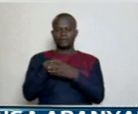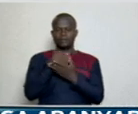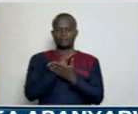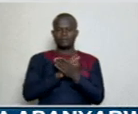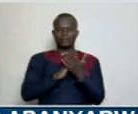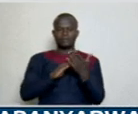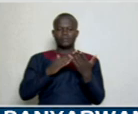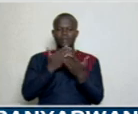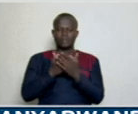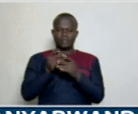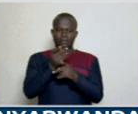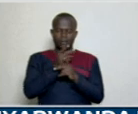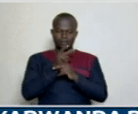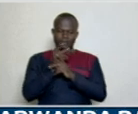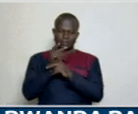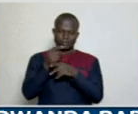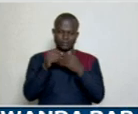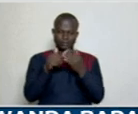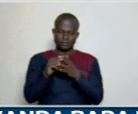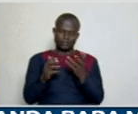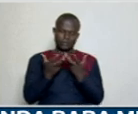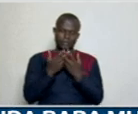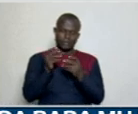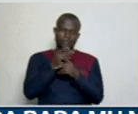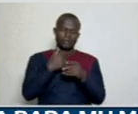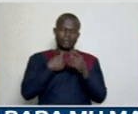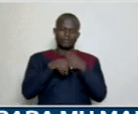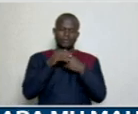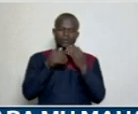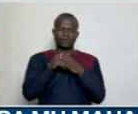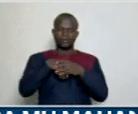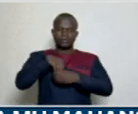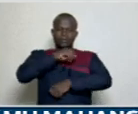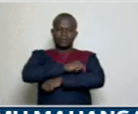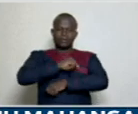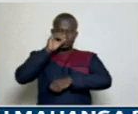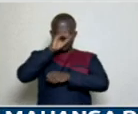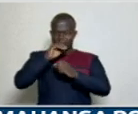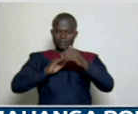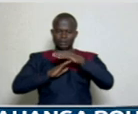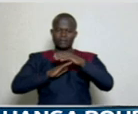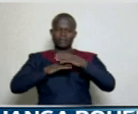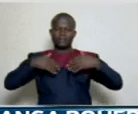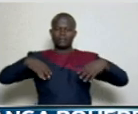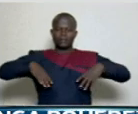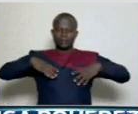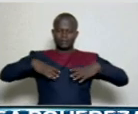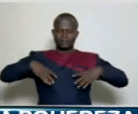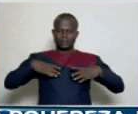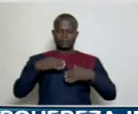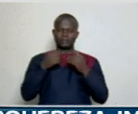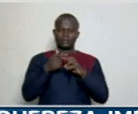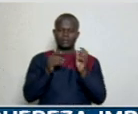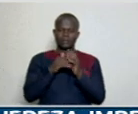mu byo yasabye ko byakwitabwaho ni ibirebana no kwita ku bafite ubumuga mu mashuri babashakira insimburangingo ndetse n'inyunganiro ngingo yanavuze